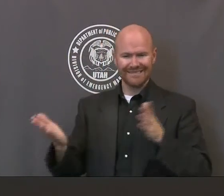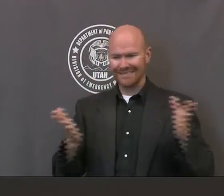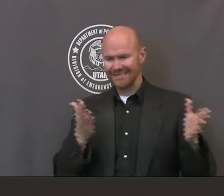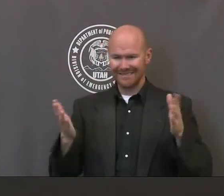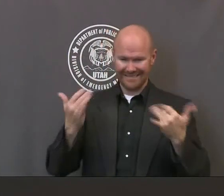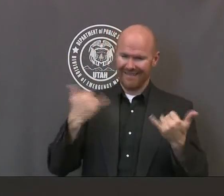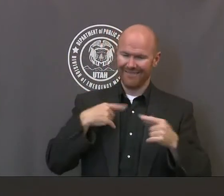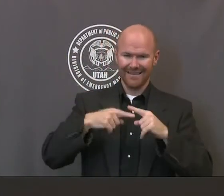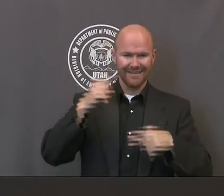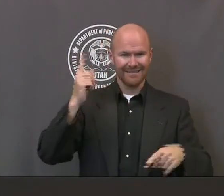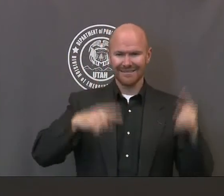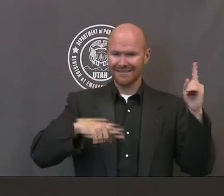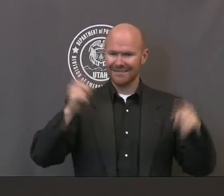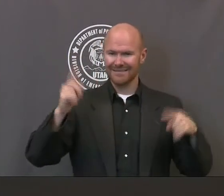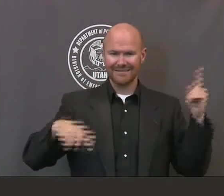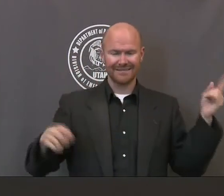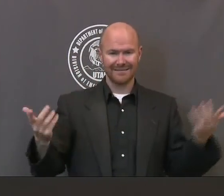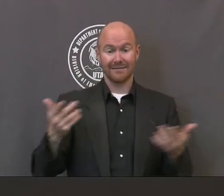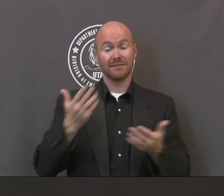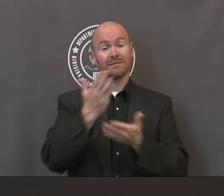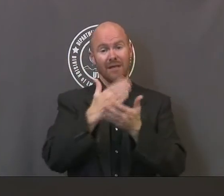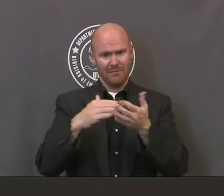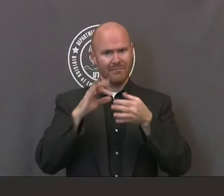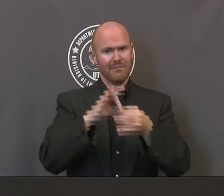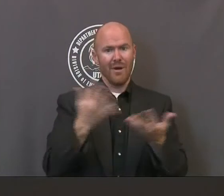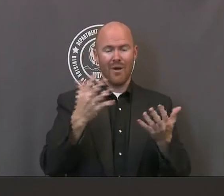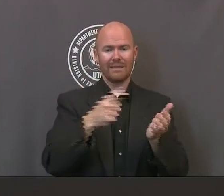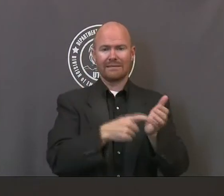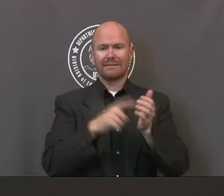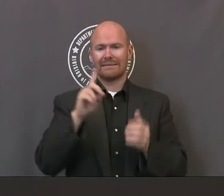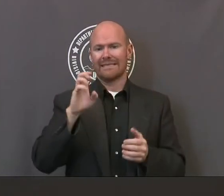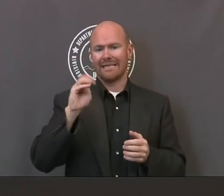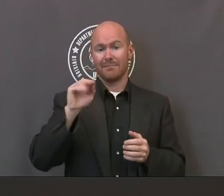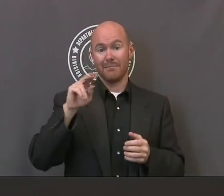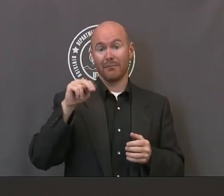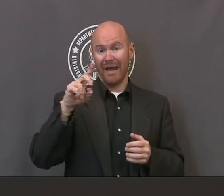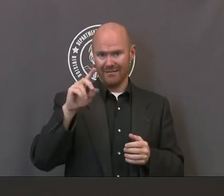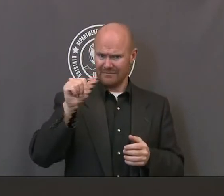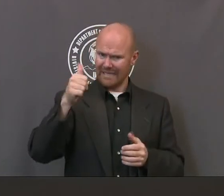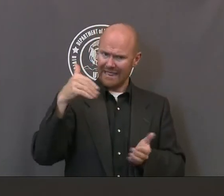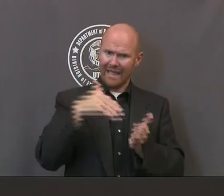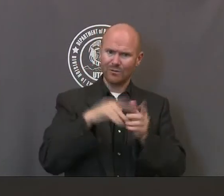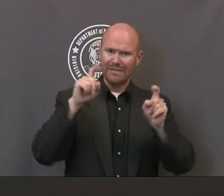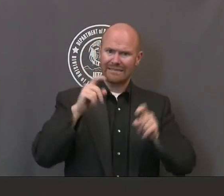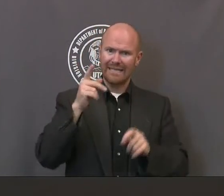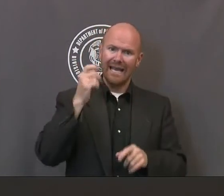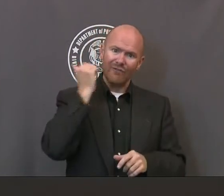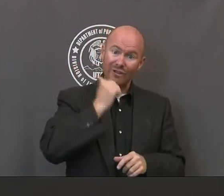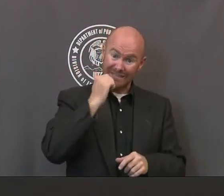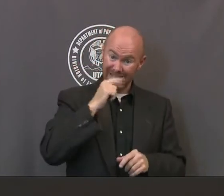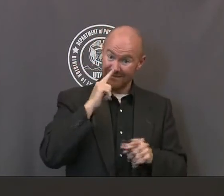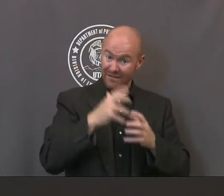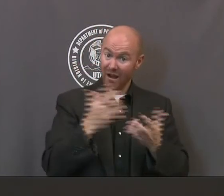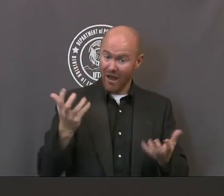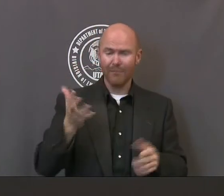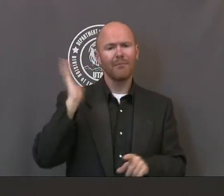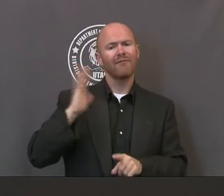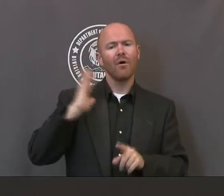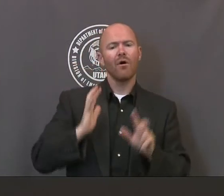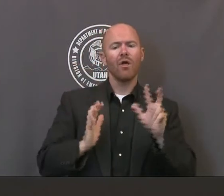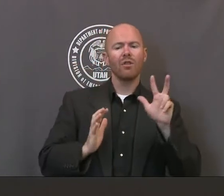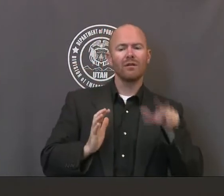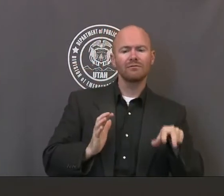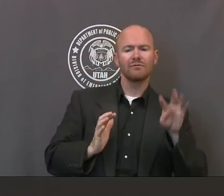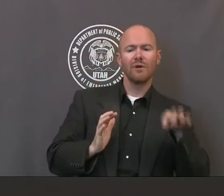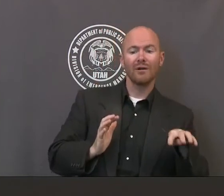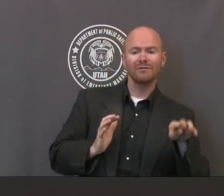right now. And part of it has to do with, of course, the demand, right? 10,000 people getting tested in a day is a significant jump from the 4,000 and 5,000 we